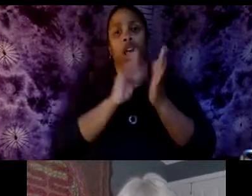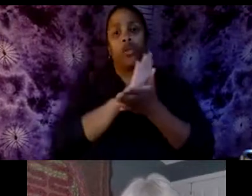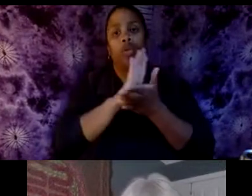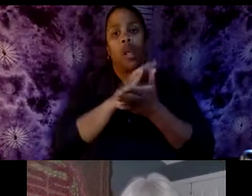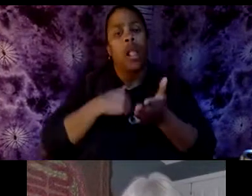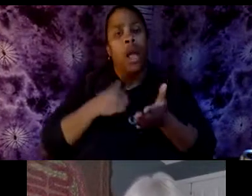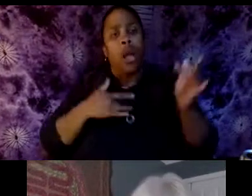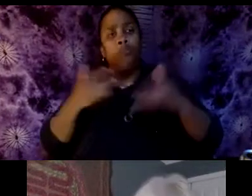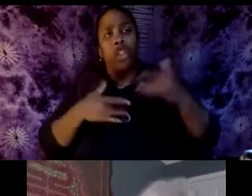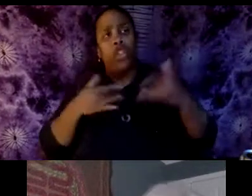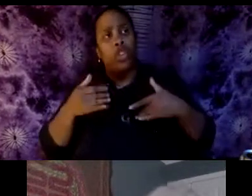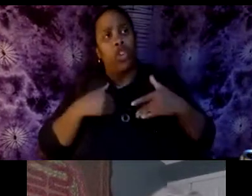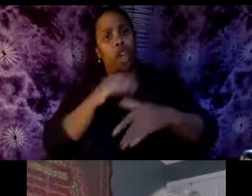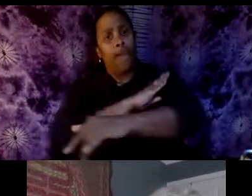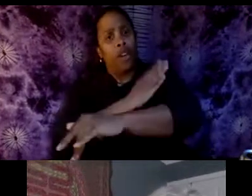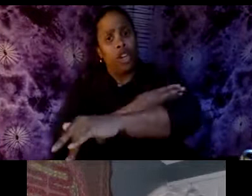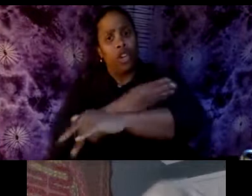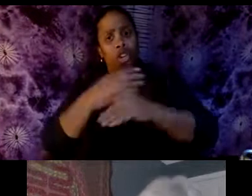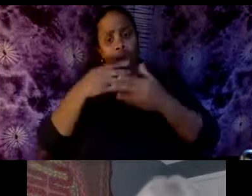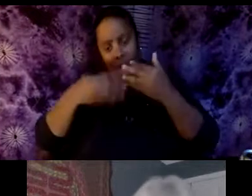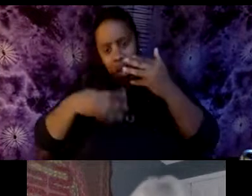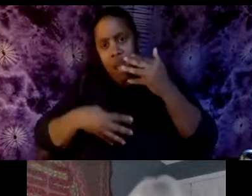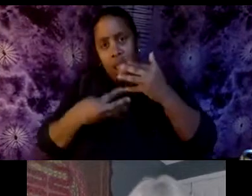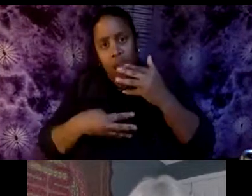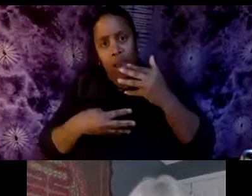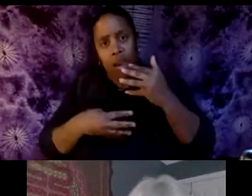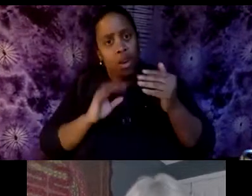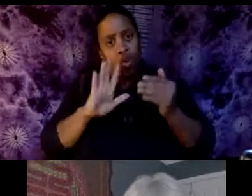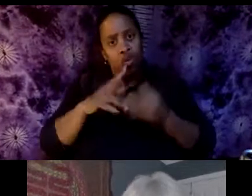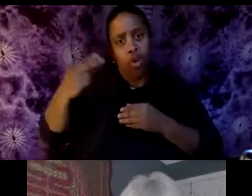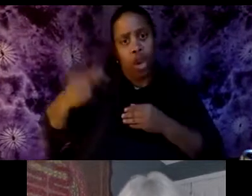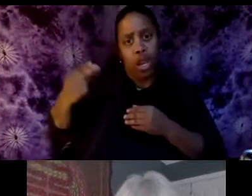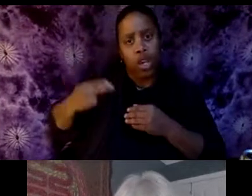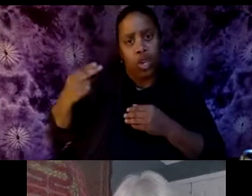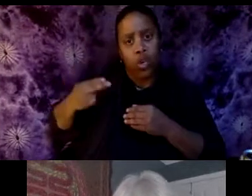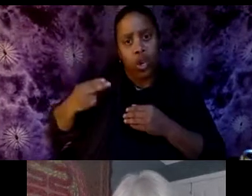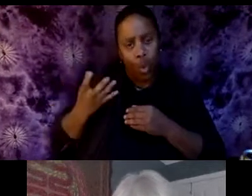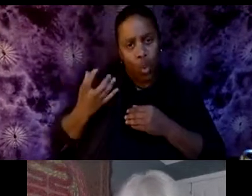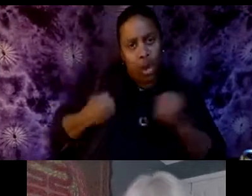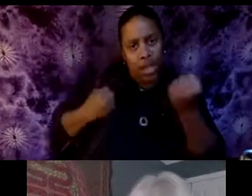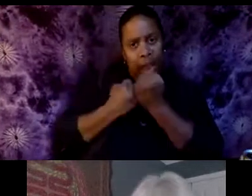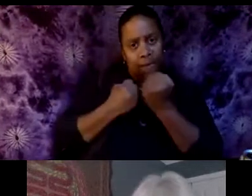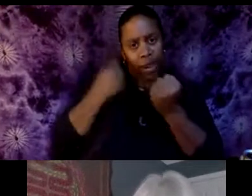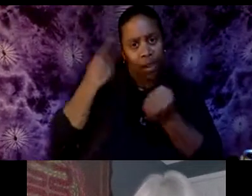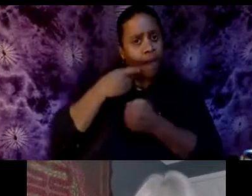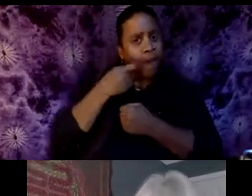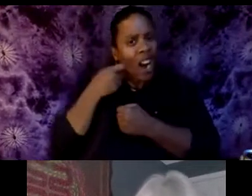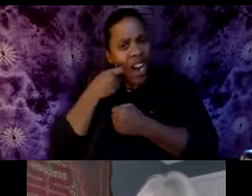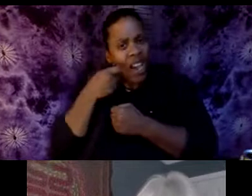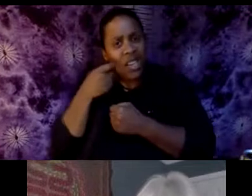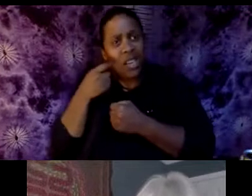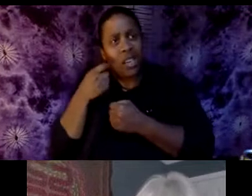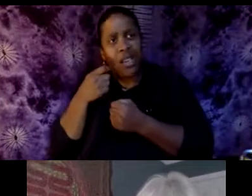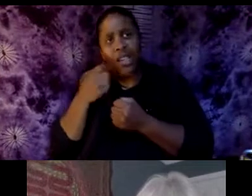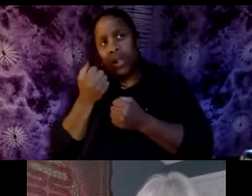what you're wanting to study. Given your history, that you're wanting to advocate for addicts is a little confusing to